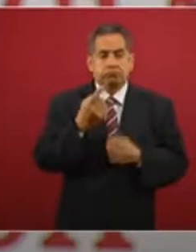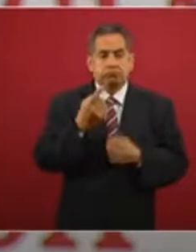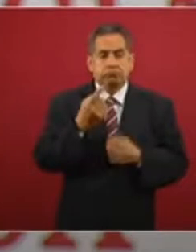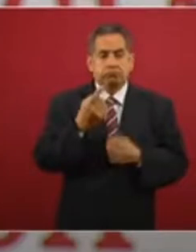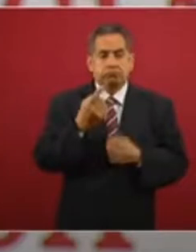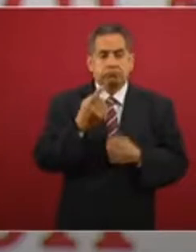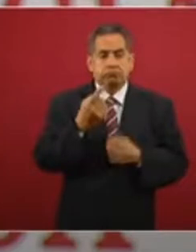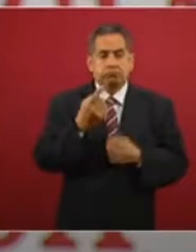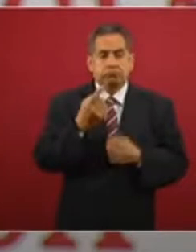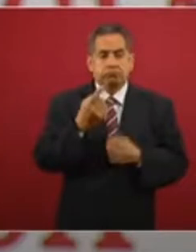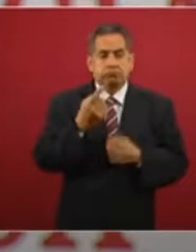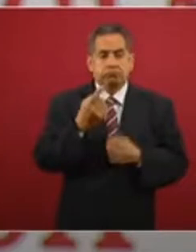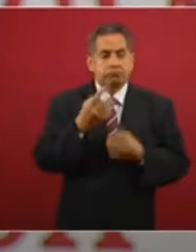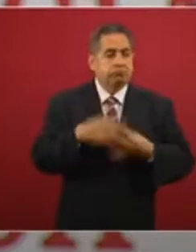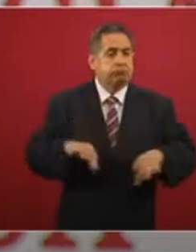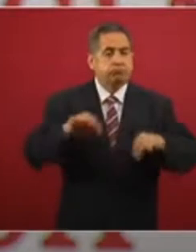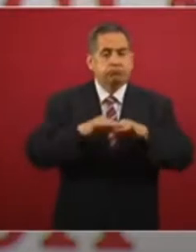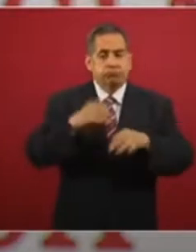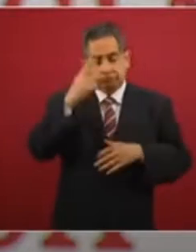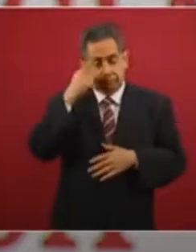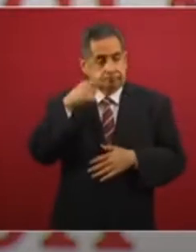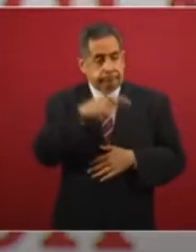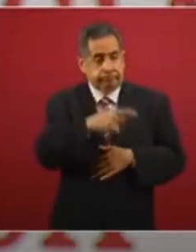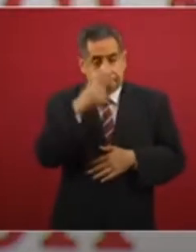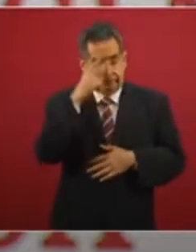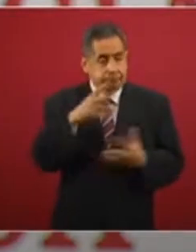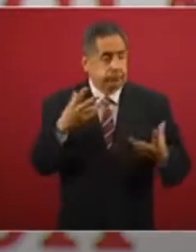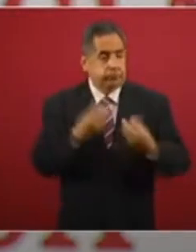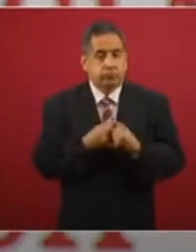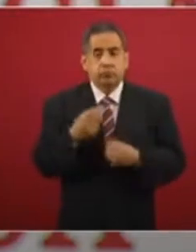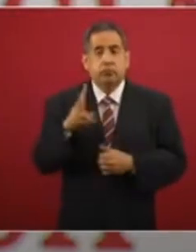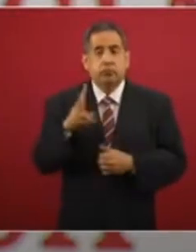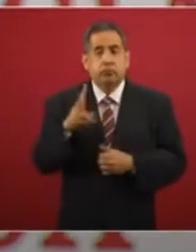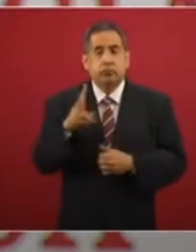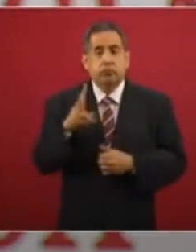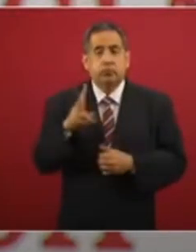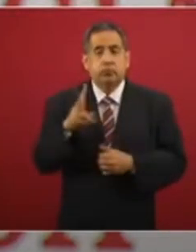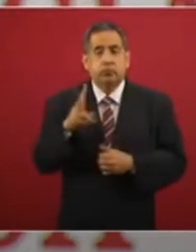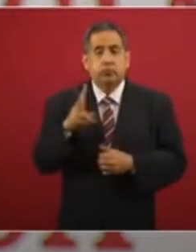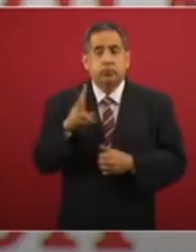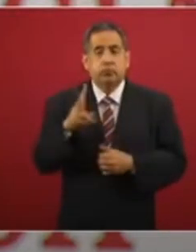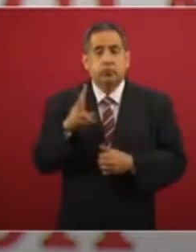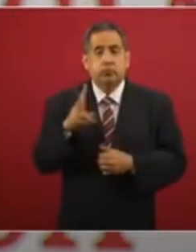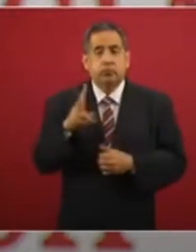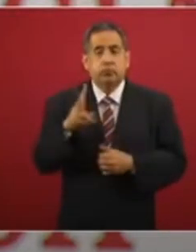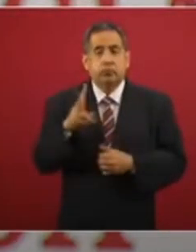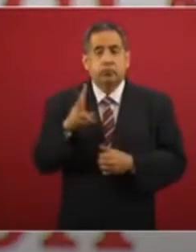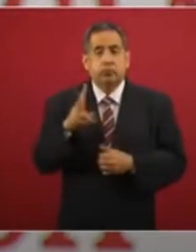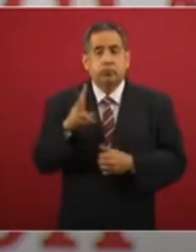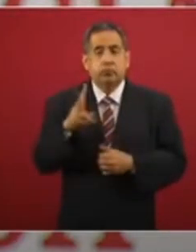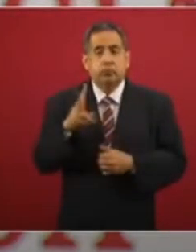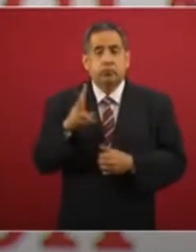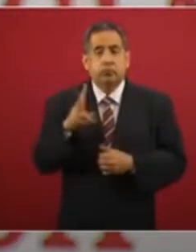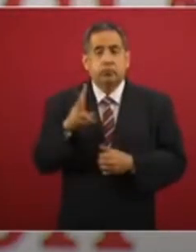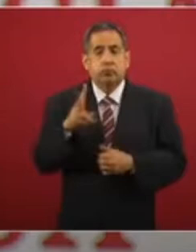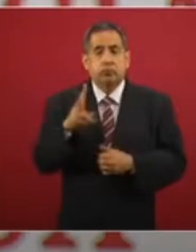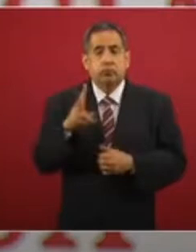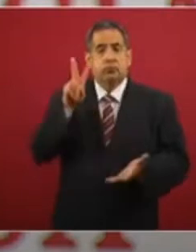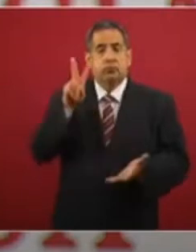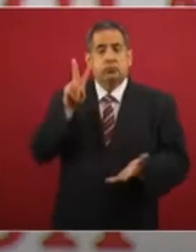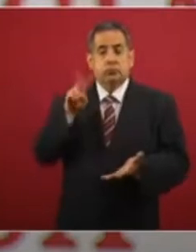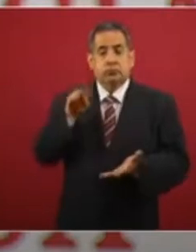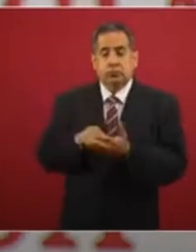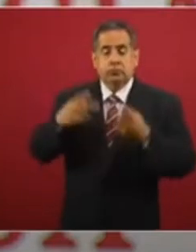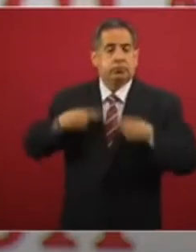coming together on some ideas. México participe con 2,000 voluntarios. And they had 2,000 volunteers that